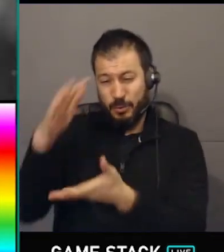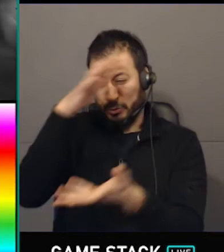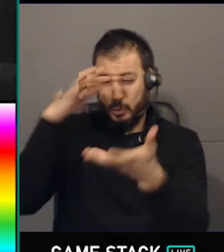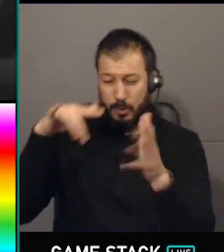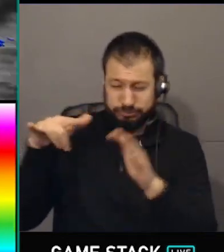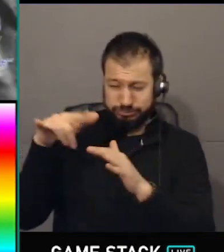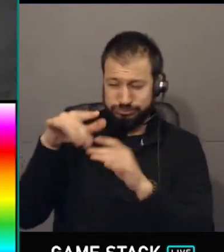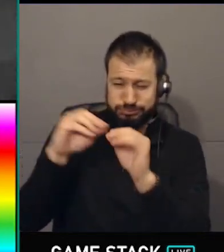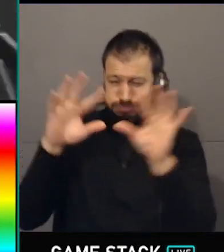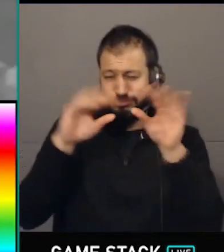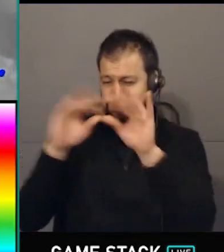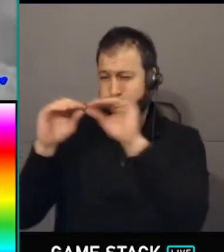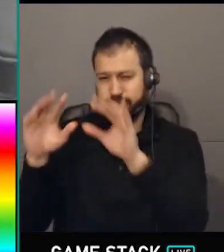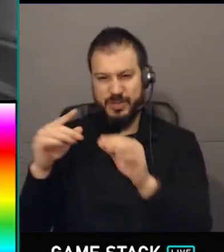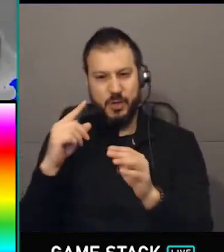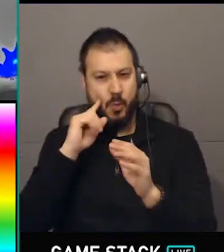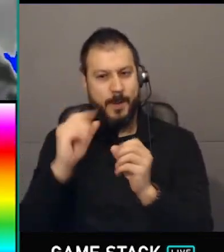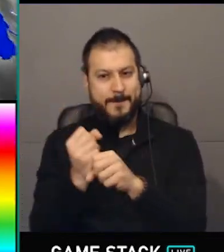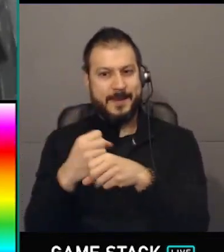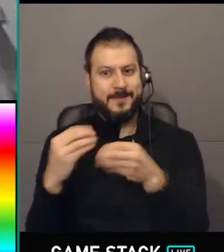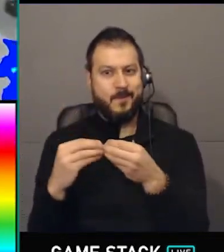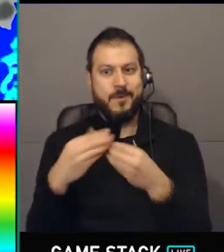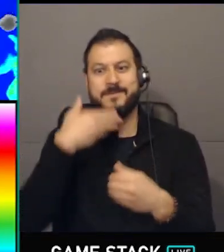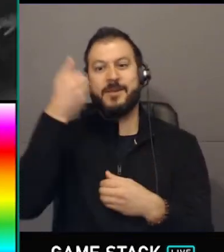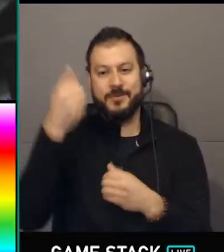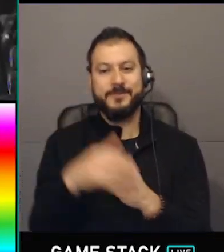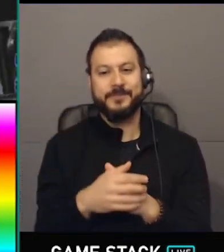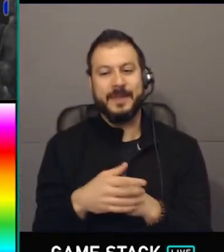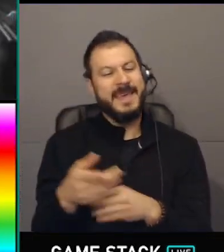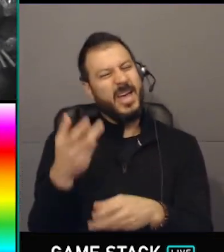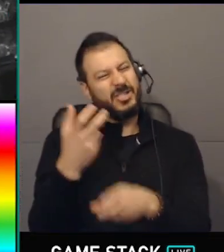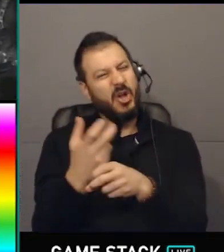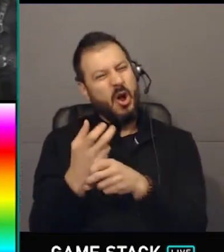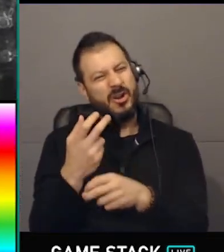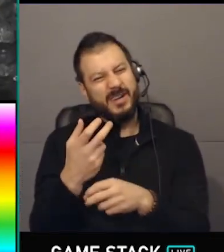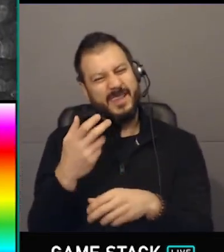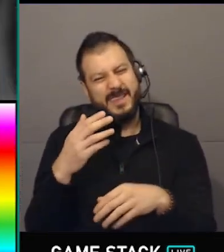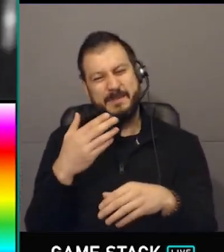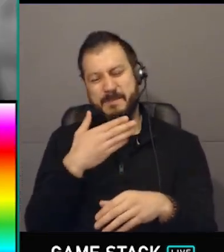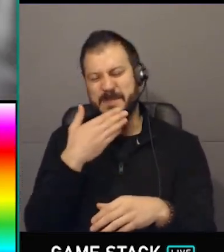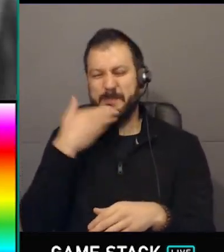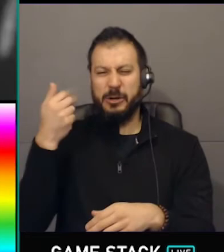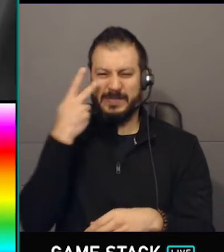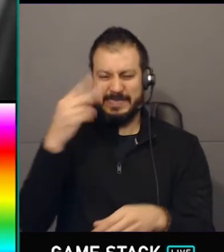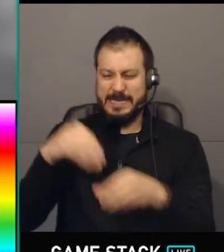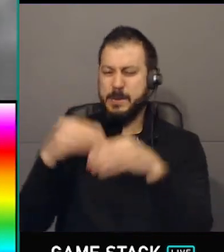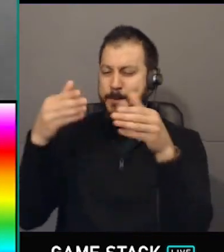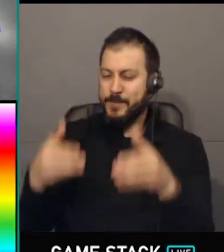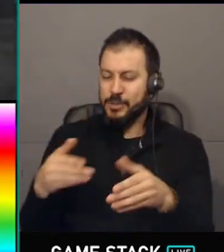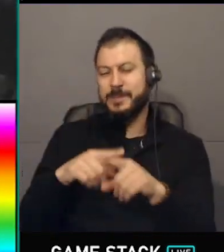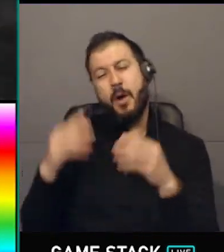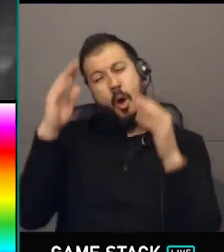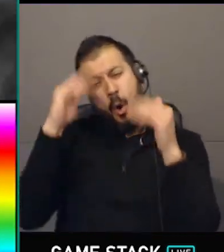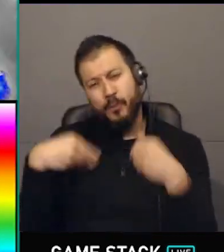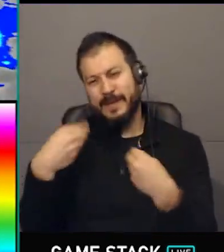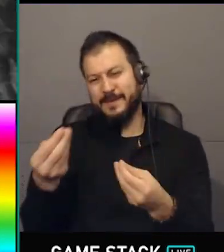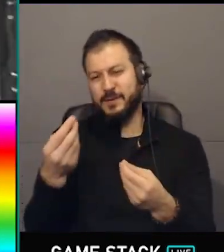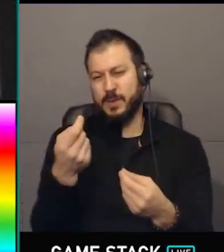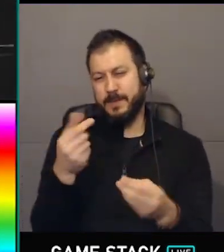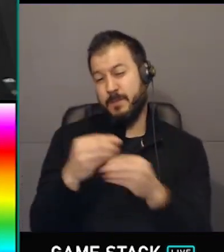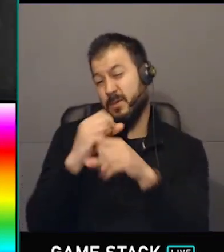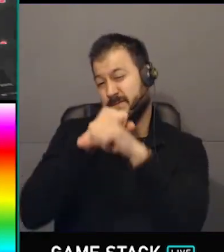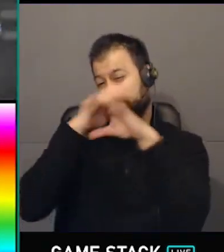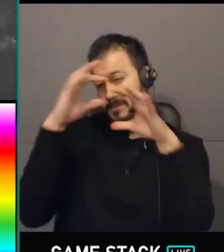So this video isn't quite as good as seeing Auto HDR live in person, but hopefully it lets you visualize what kinds of enhancements Auto HDR